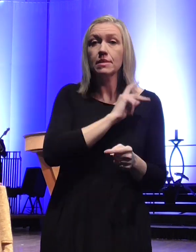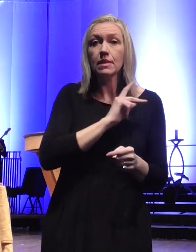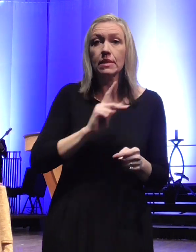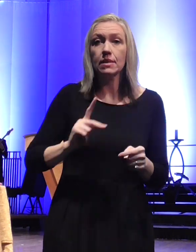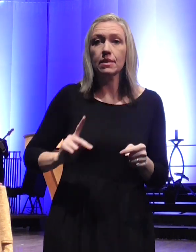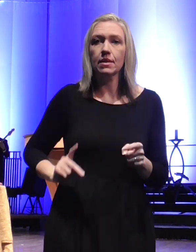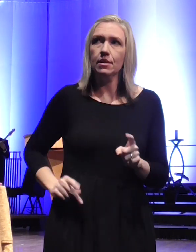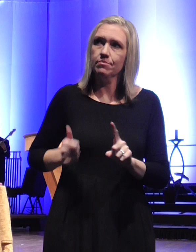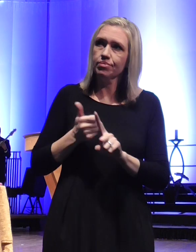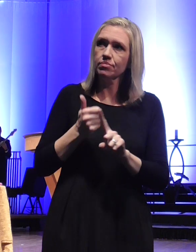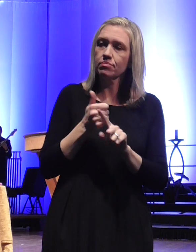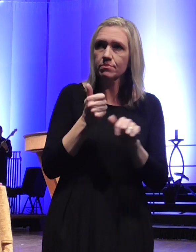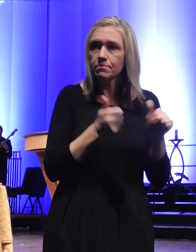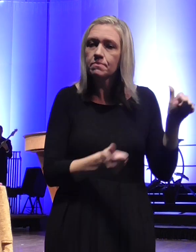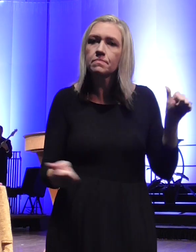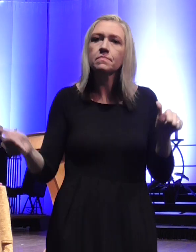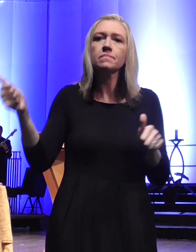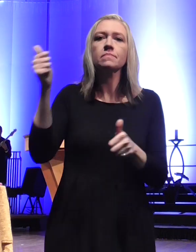Melech,